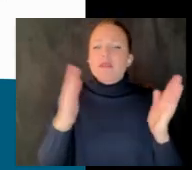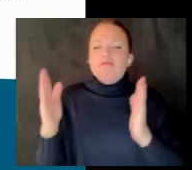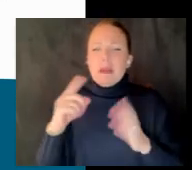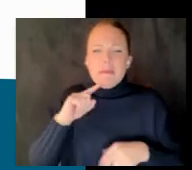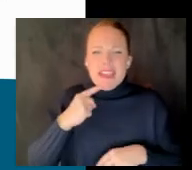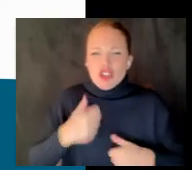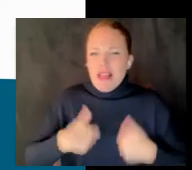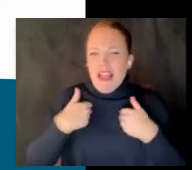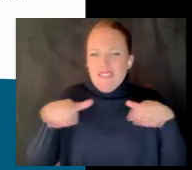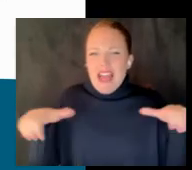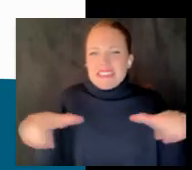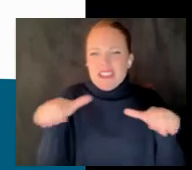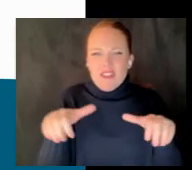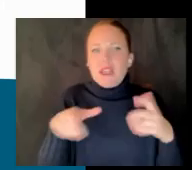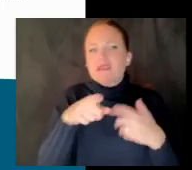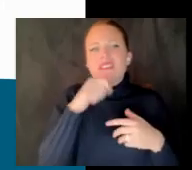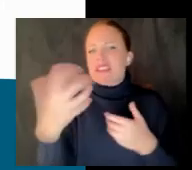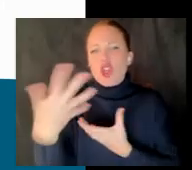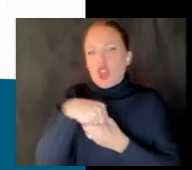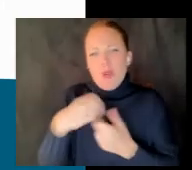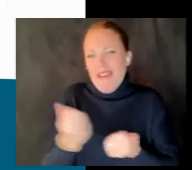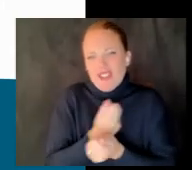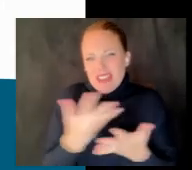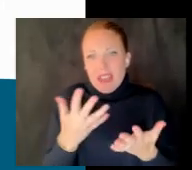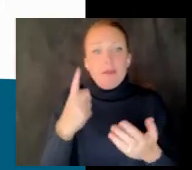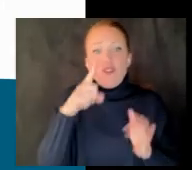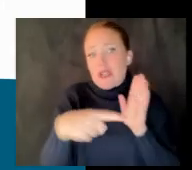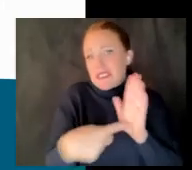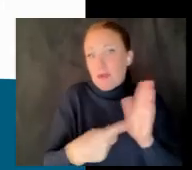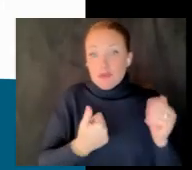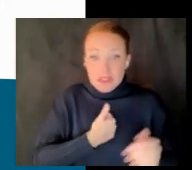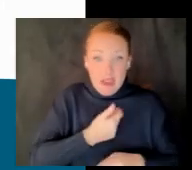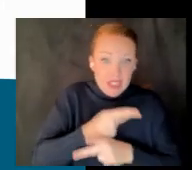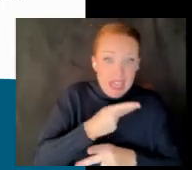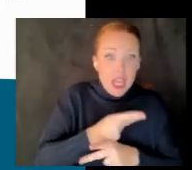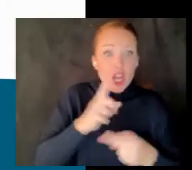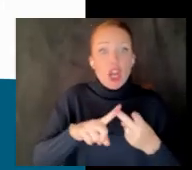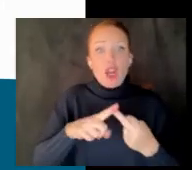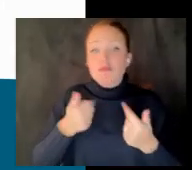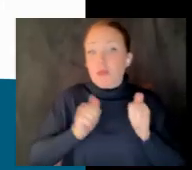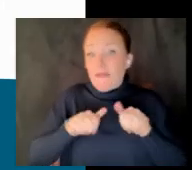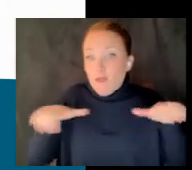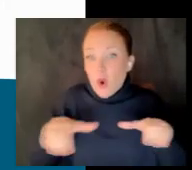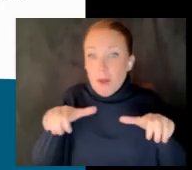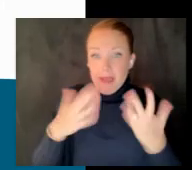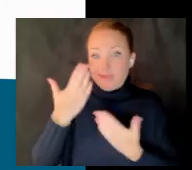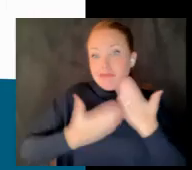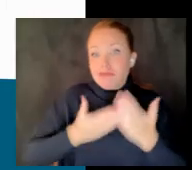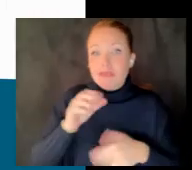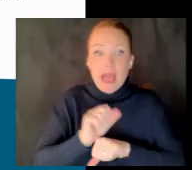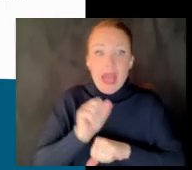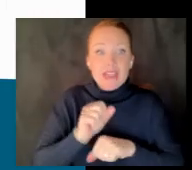not an exhaustive list, major life activities include self-care, performing manual tasks, walking,